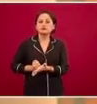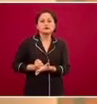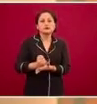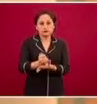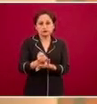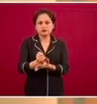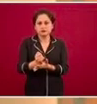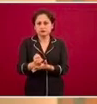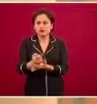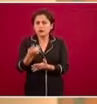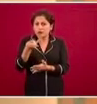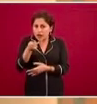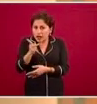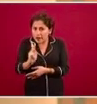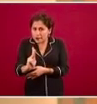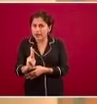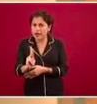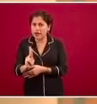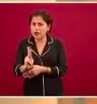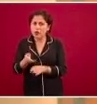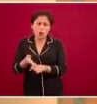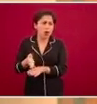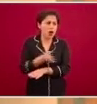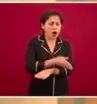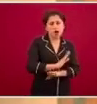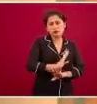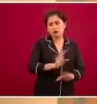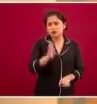for us to make a choice,